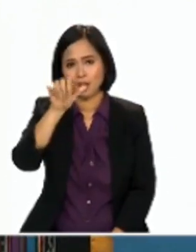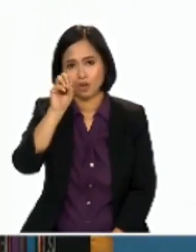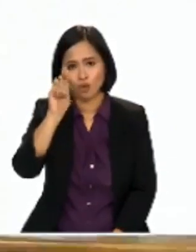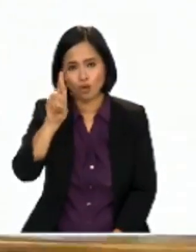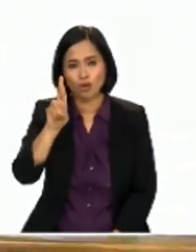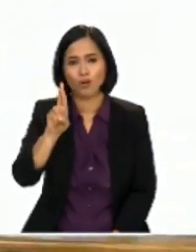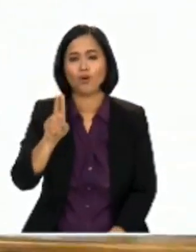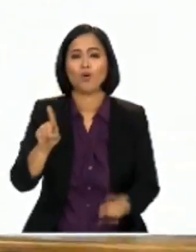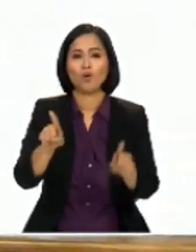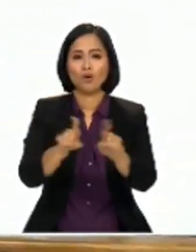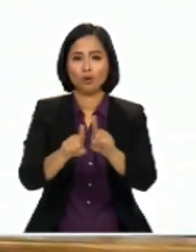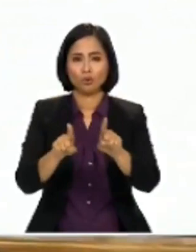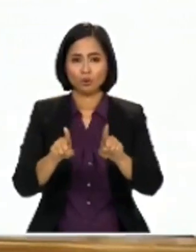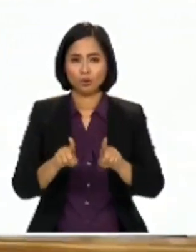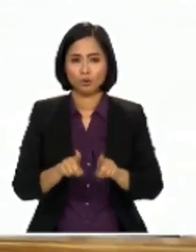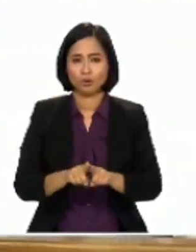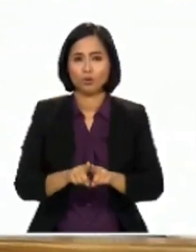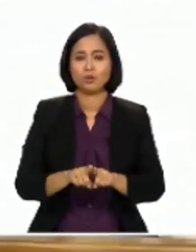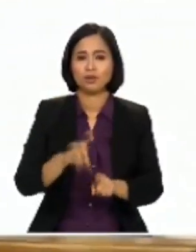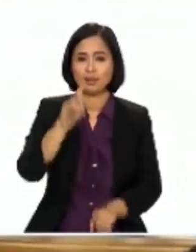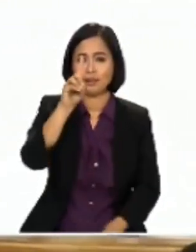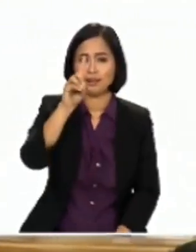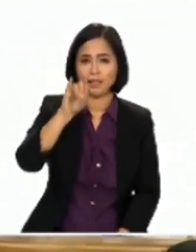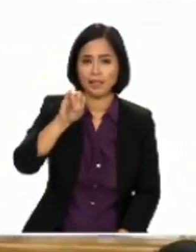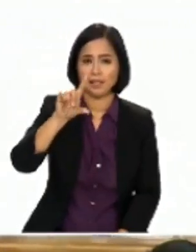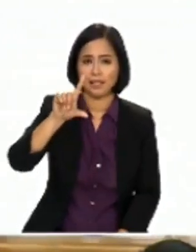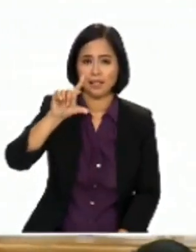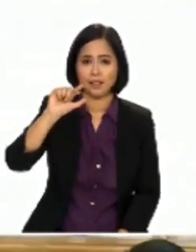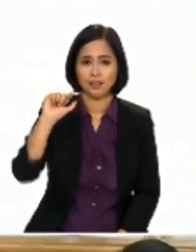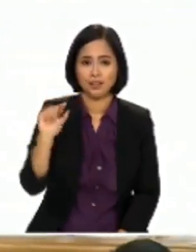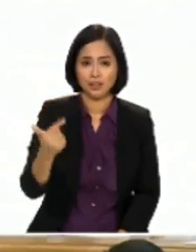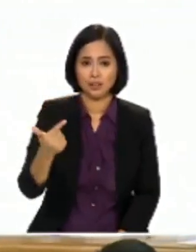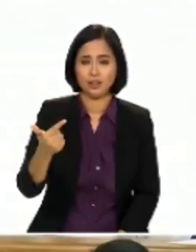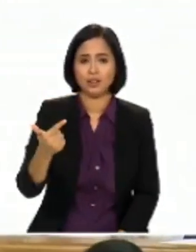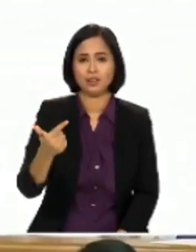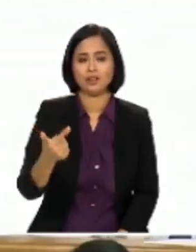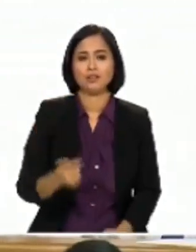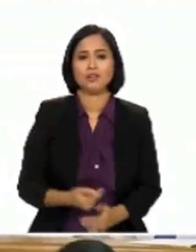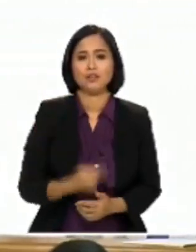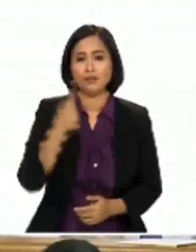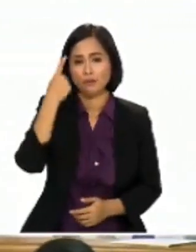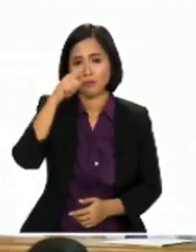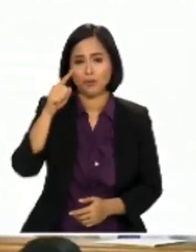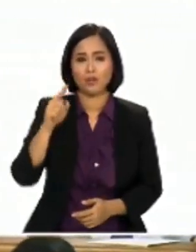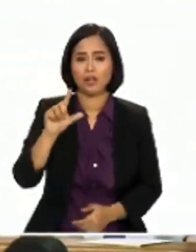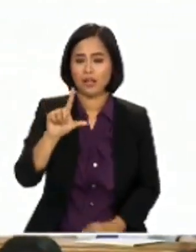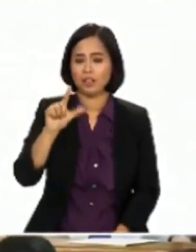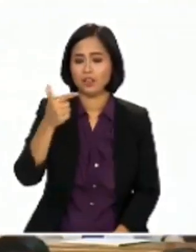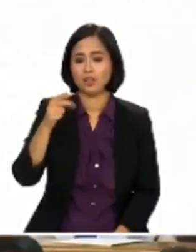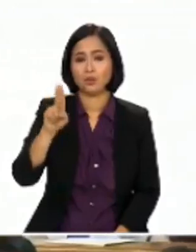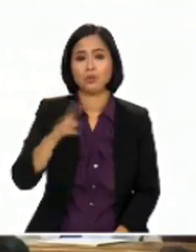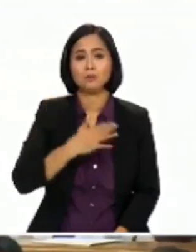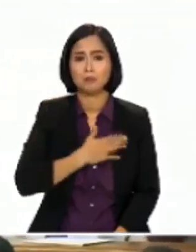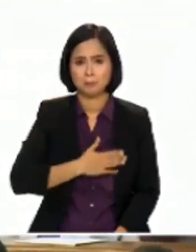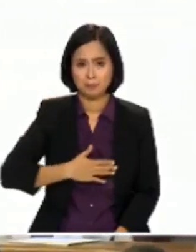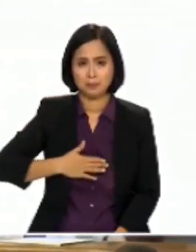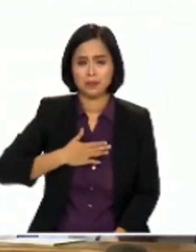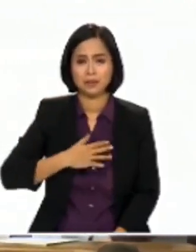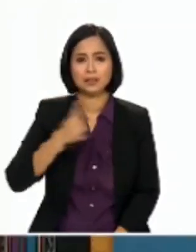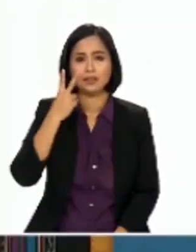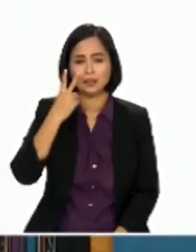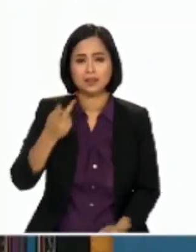directing also the DILJ, Secretary Anyo of the local government, to see to it that this is